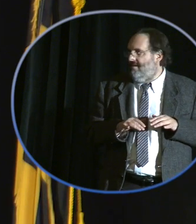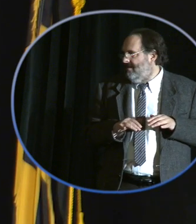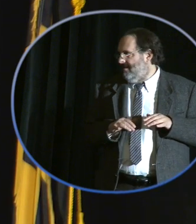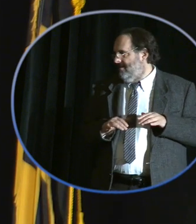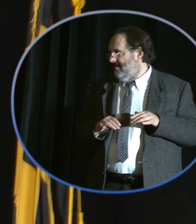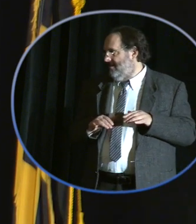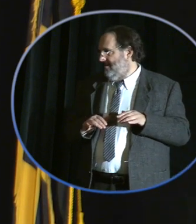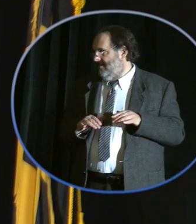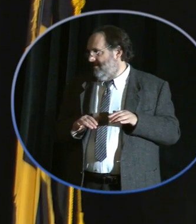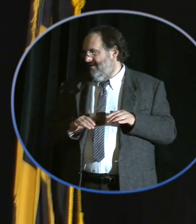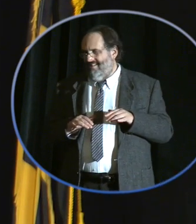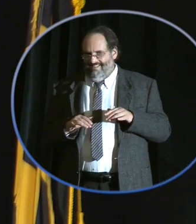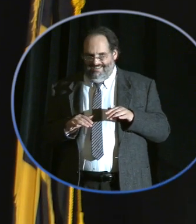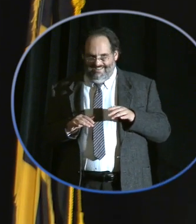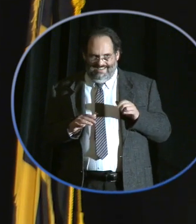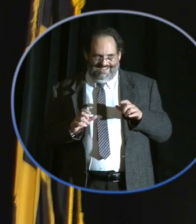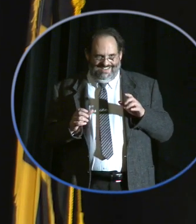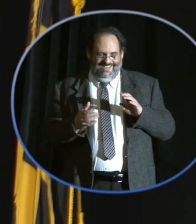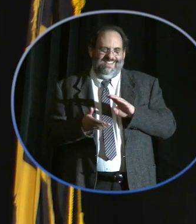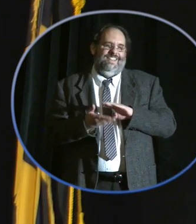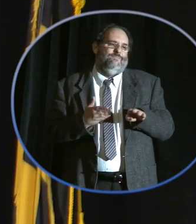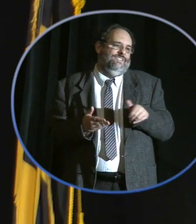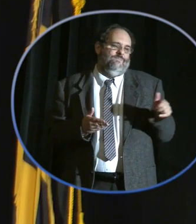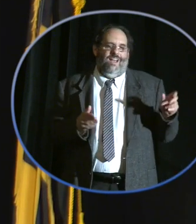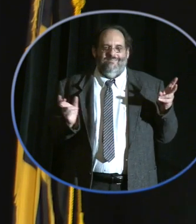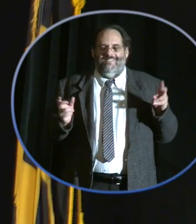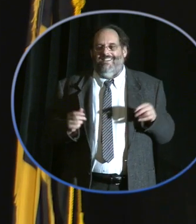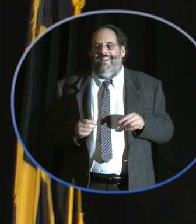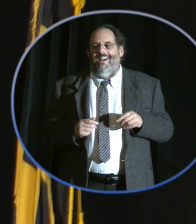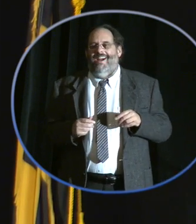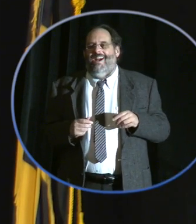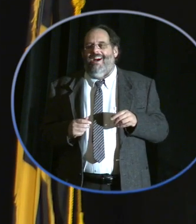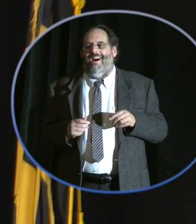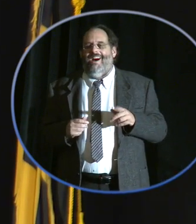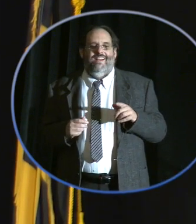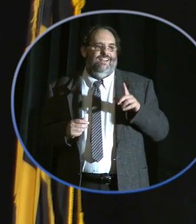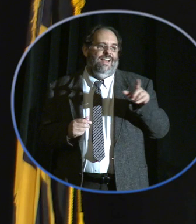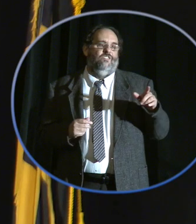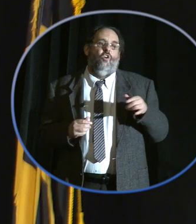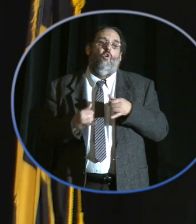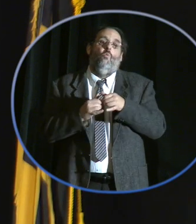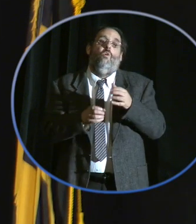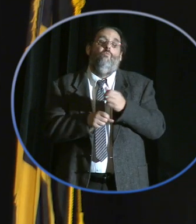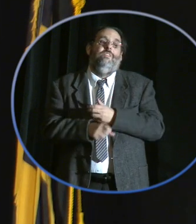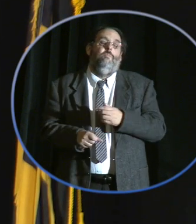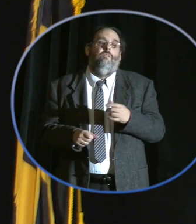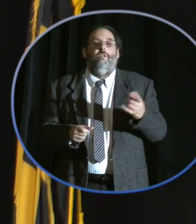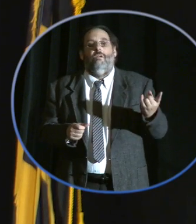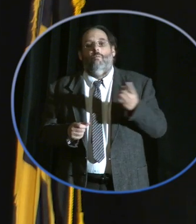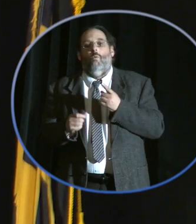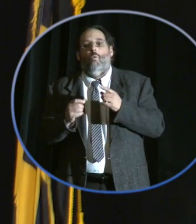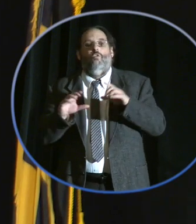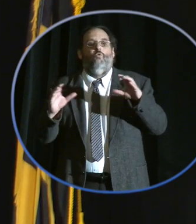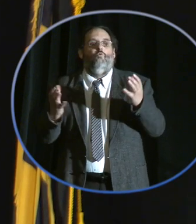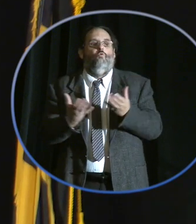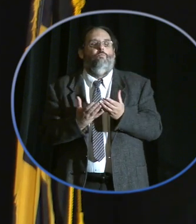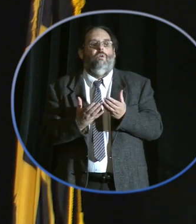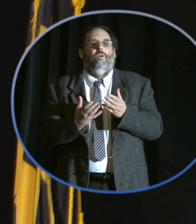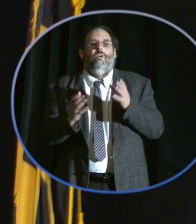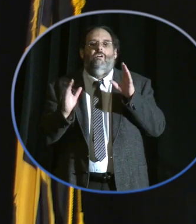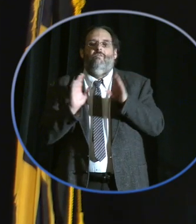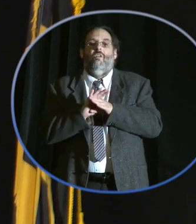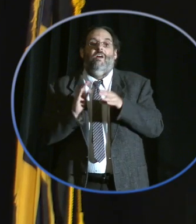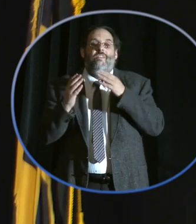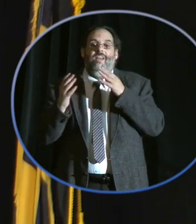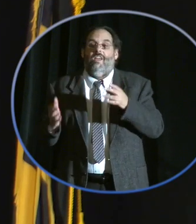it sounds like I'm in school, it's going to say dismisses itself. We're going to just ask our award recipients to come forward for one group photo. Thank